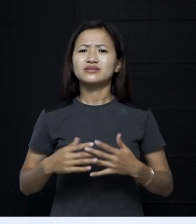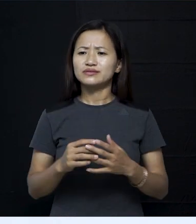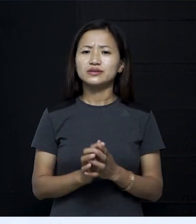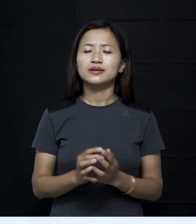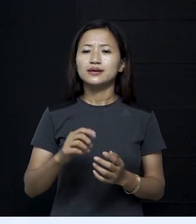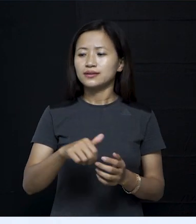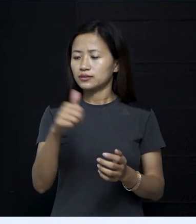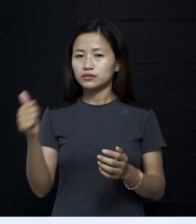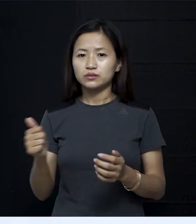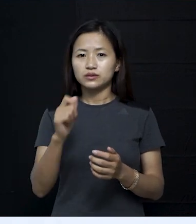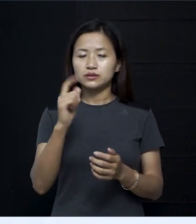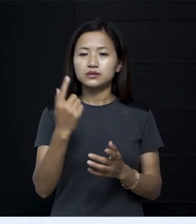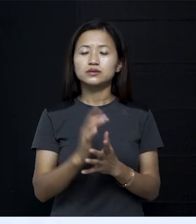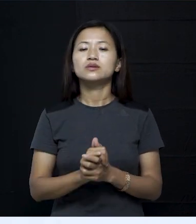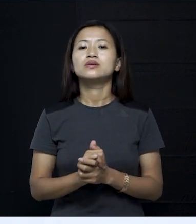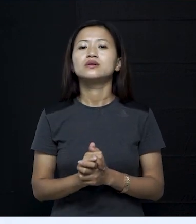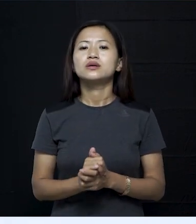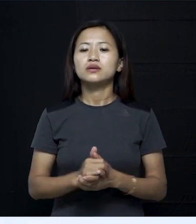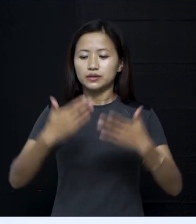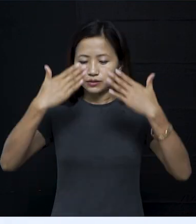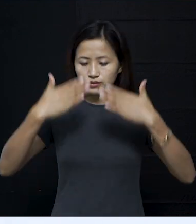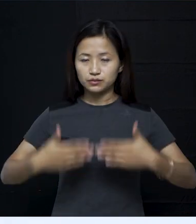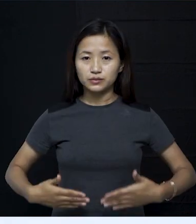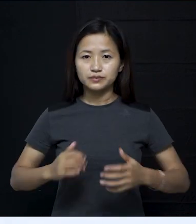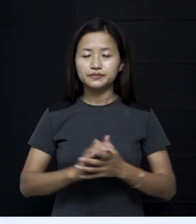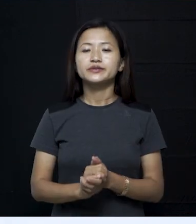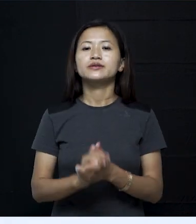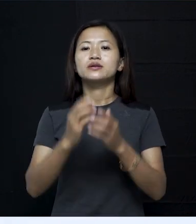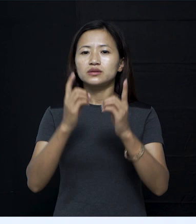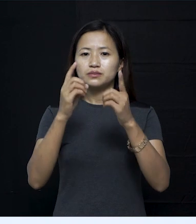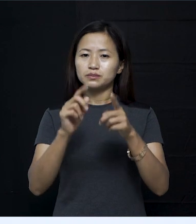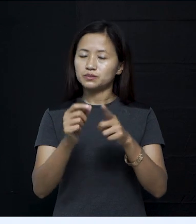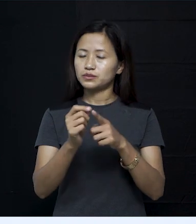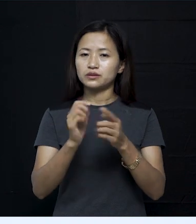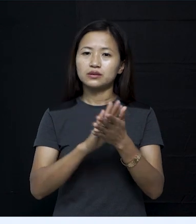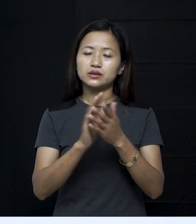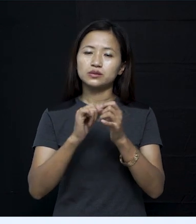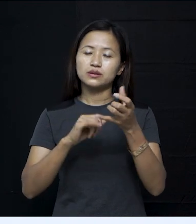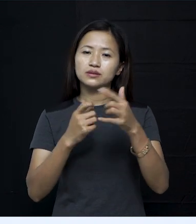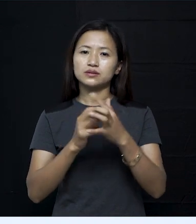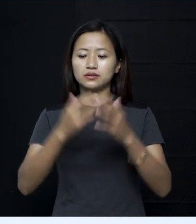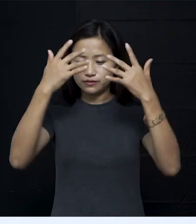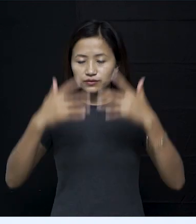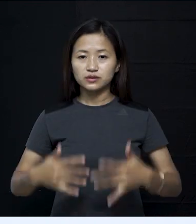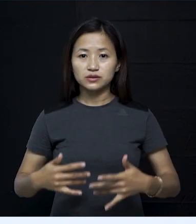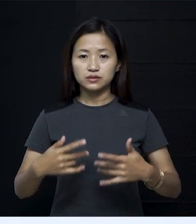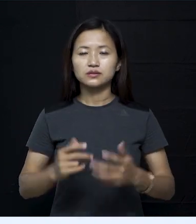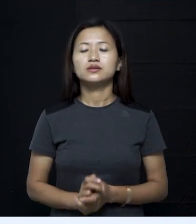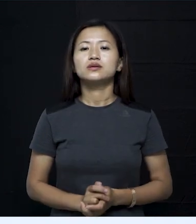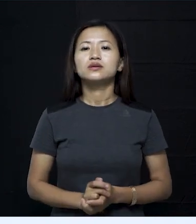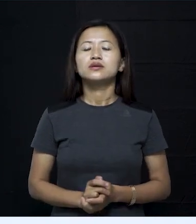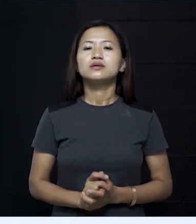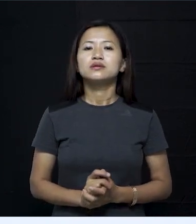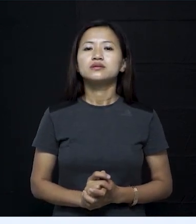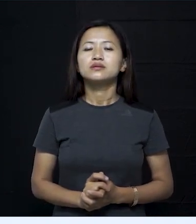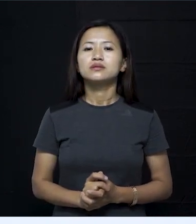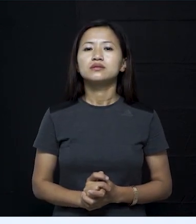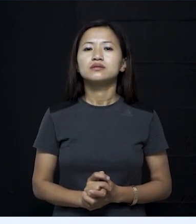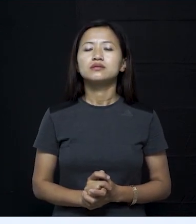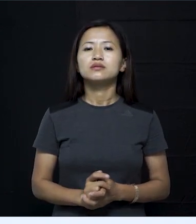one is called as the human factor. Everything is written in your textbook, so I hope you are keeping up with that,